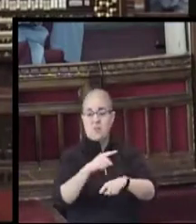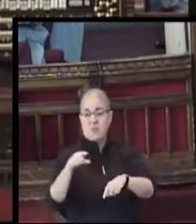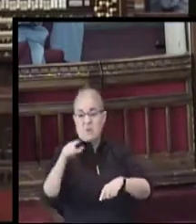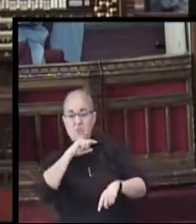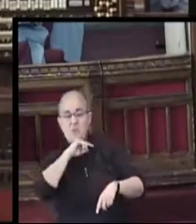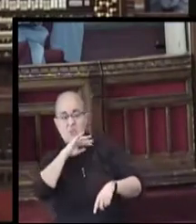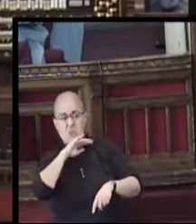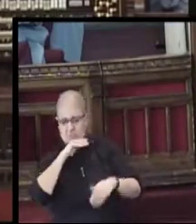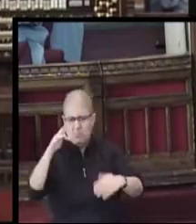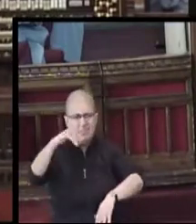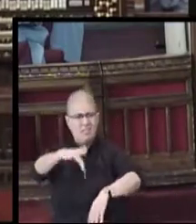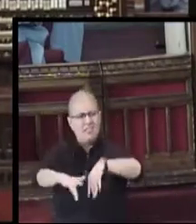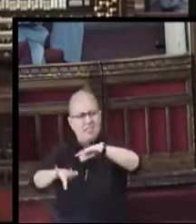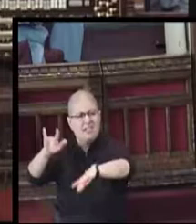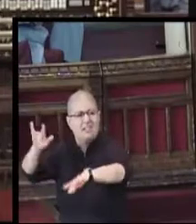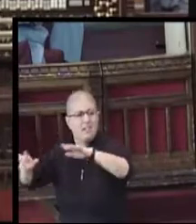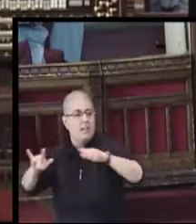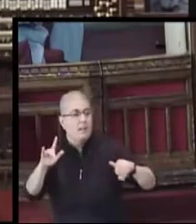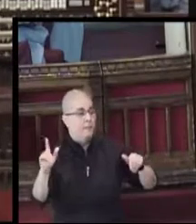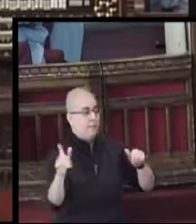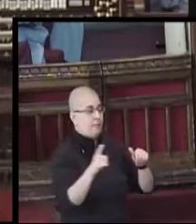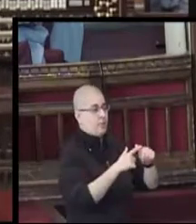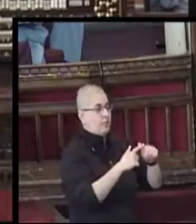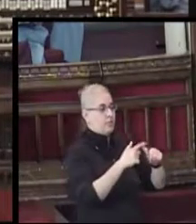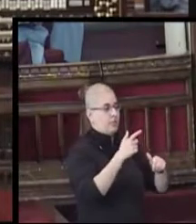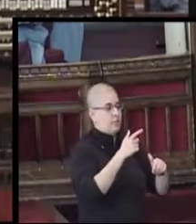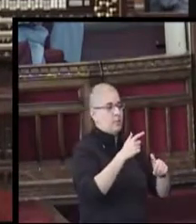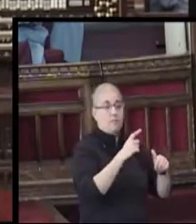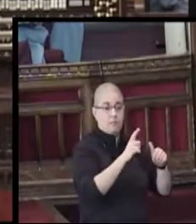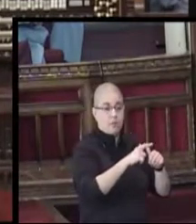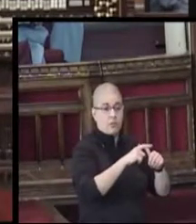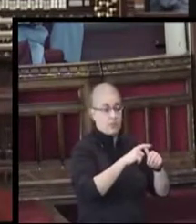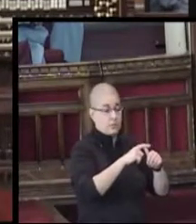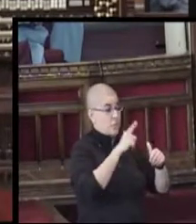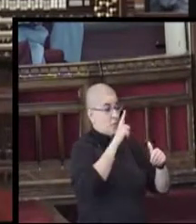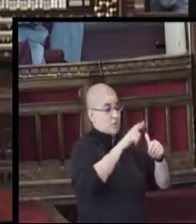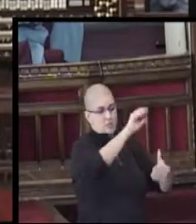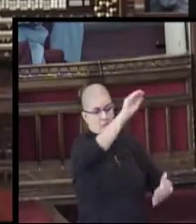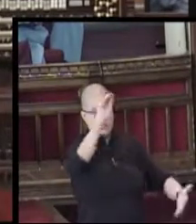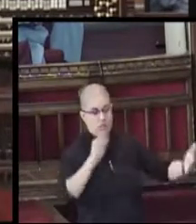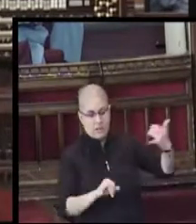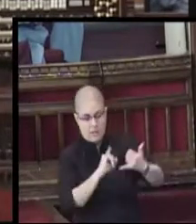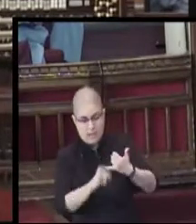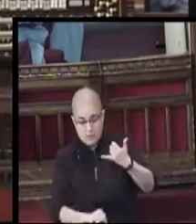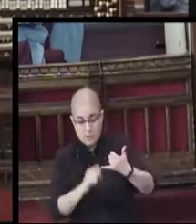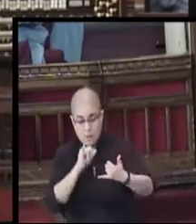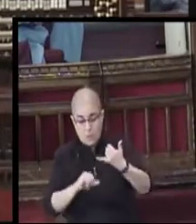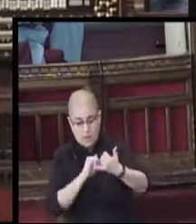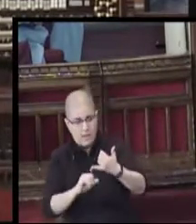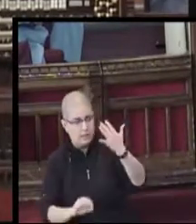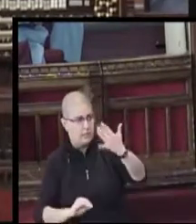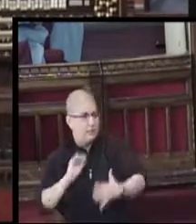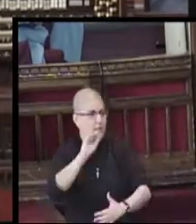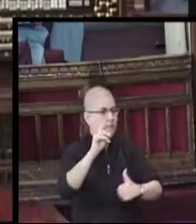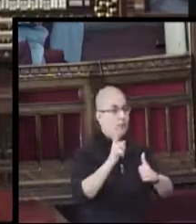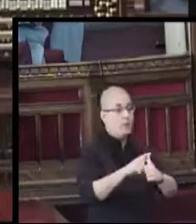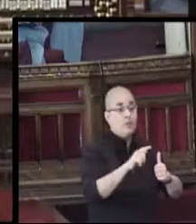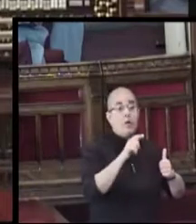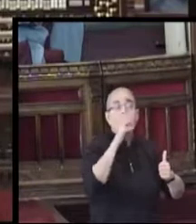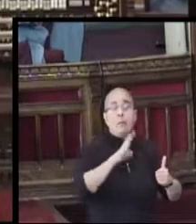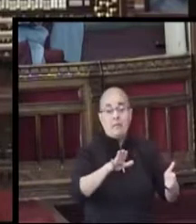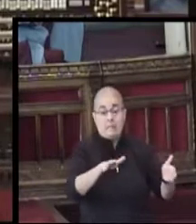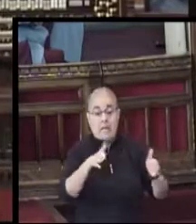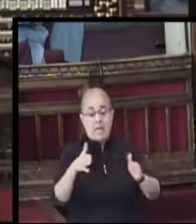unclean. He made the first last and the last first. He healed dying children and bleeding women when they said, "Stay